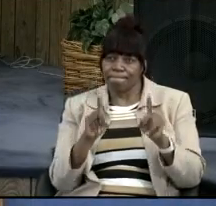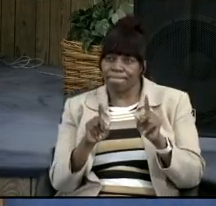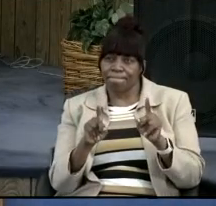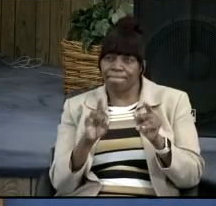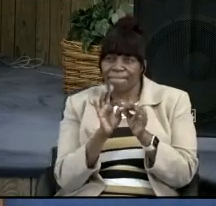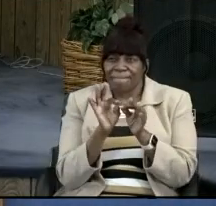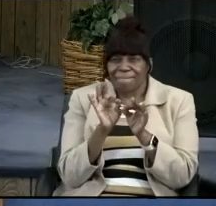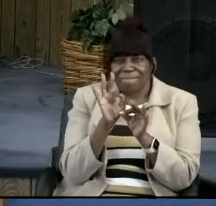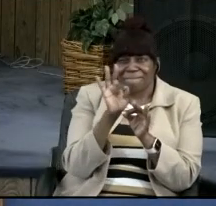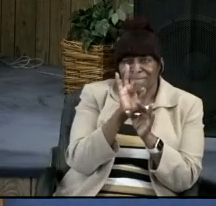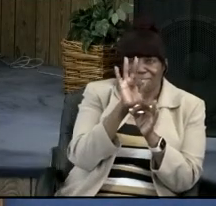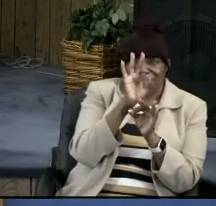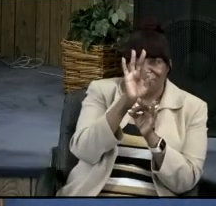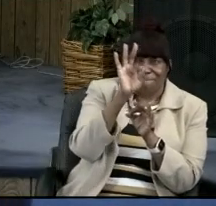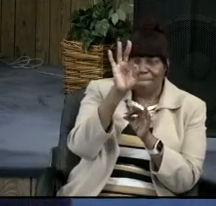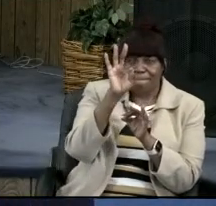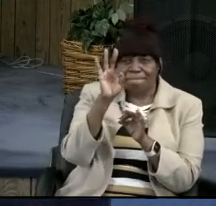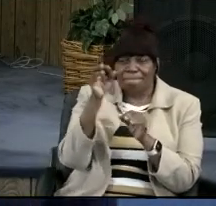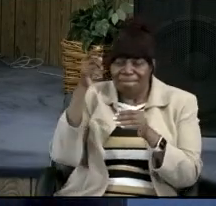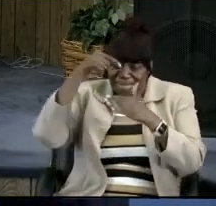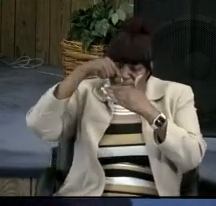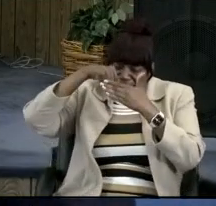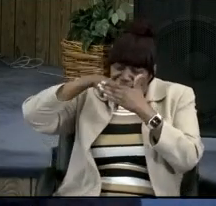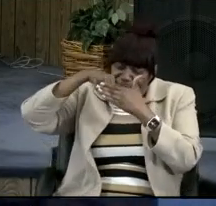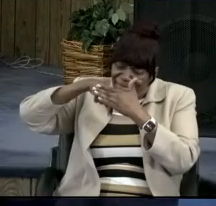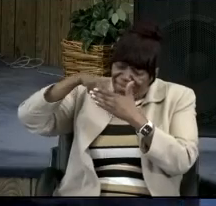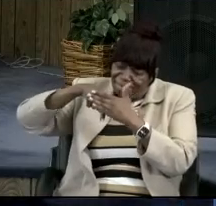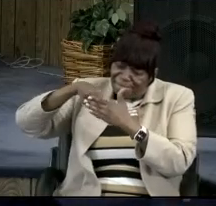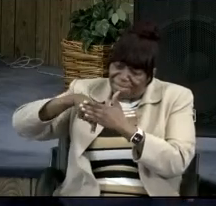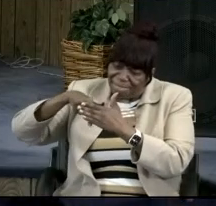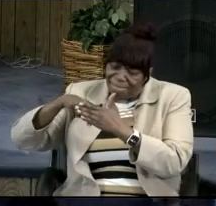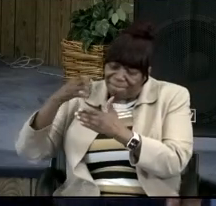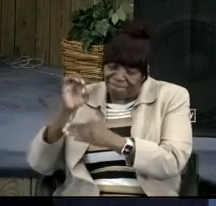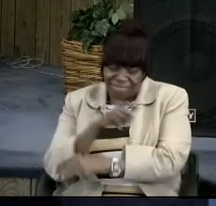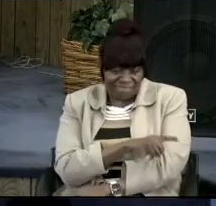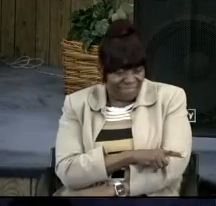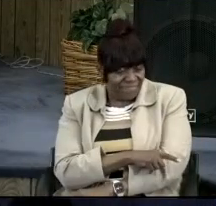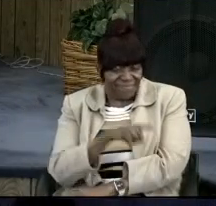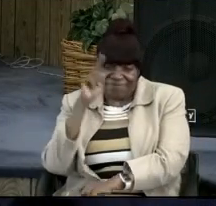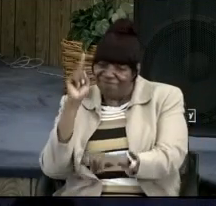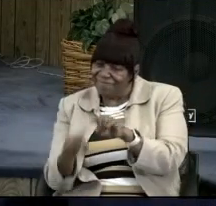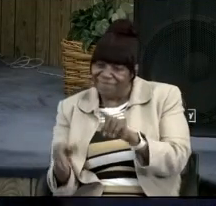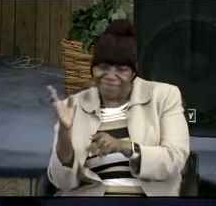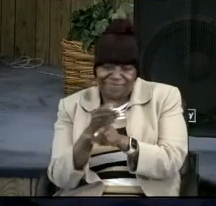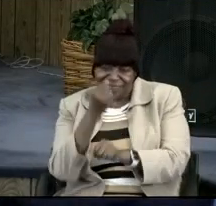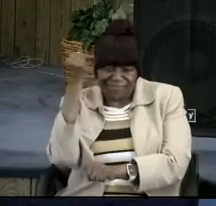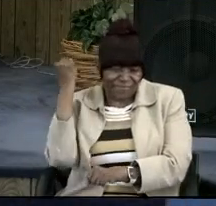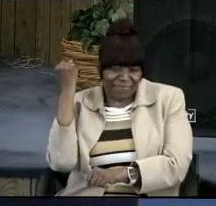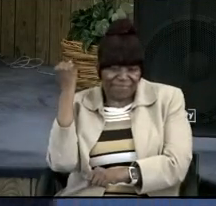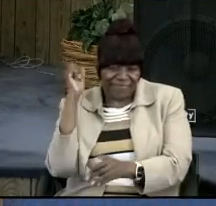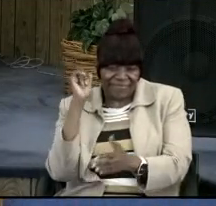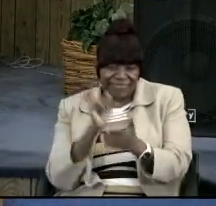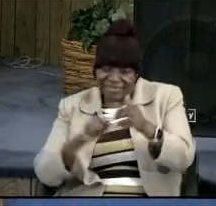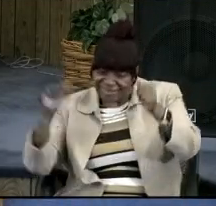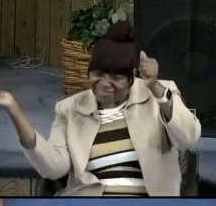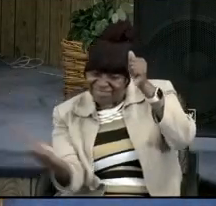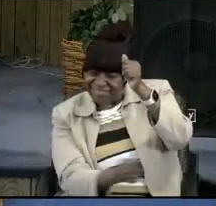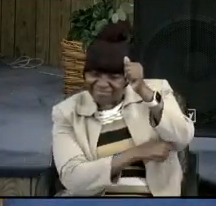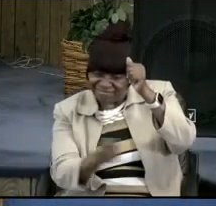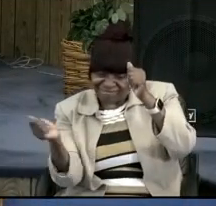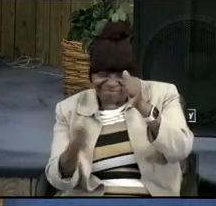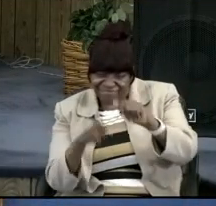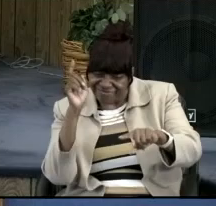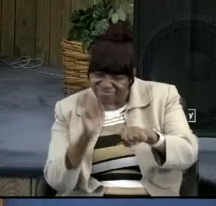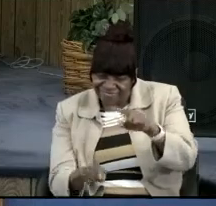a spirit that's gone deep down on the inside of them. And I can't win this war with a switch. I can't win it with a